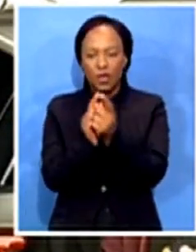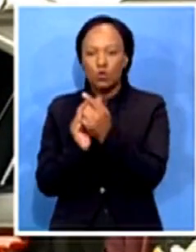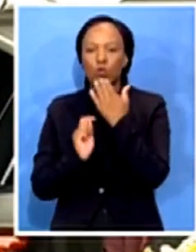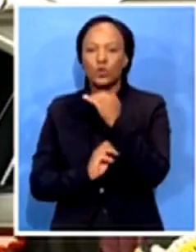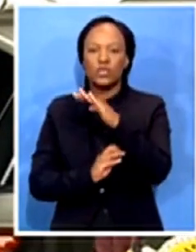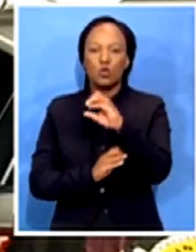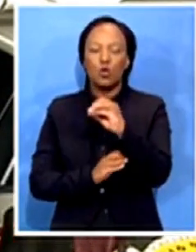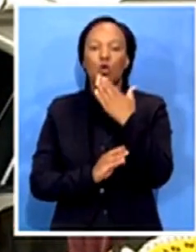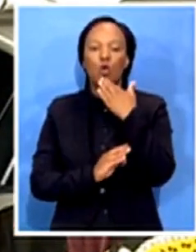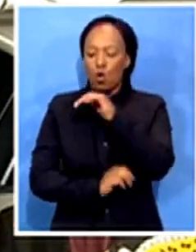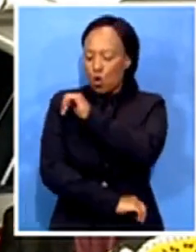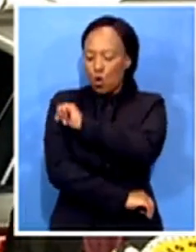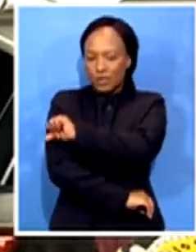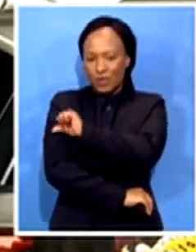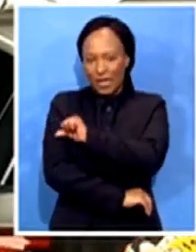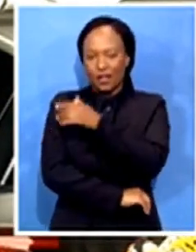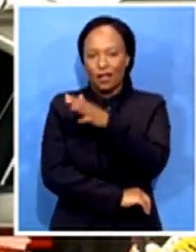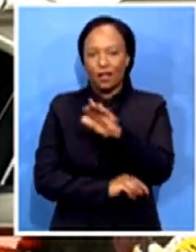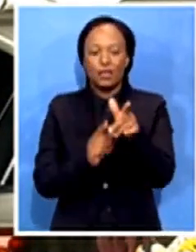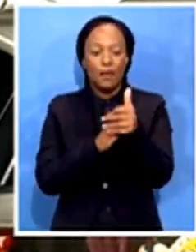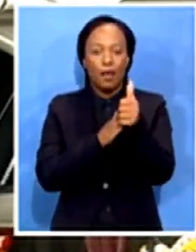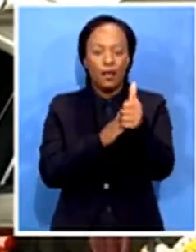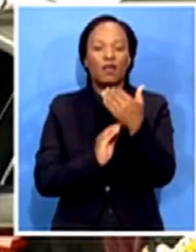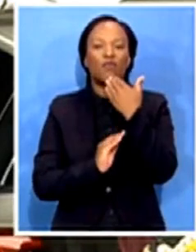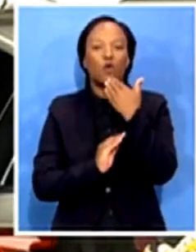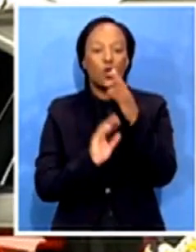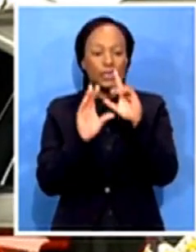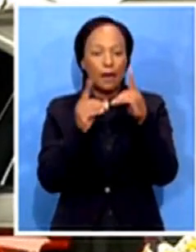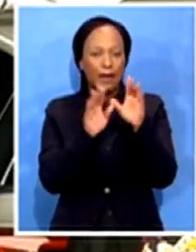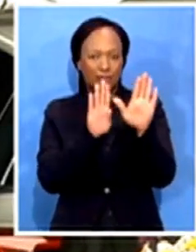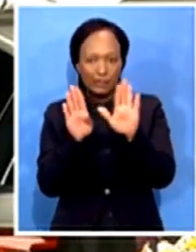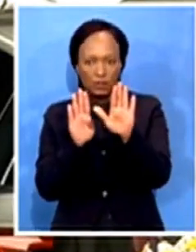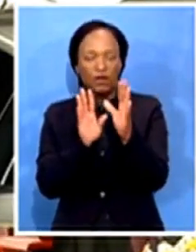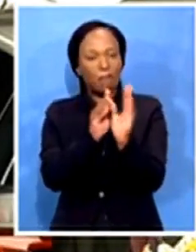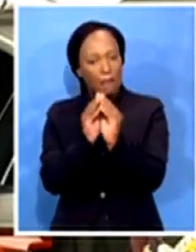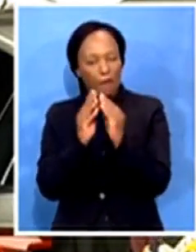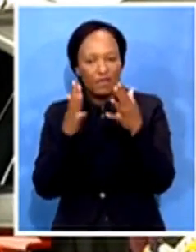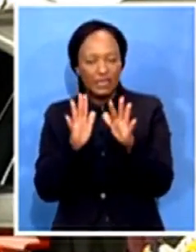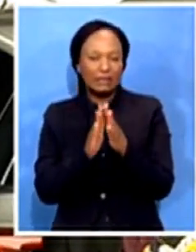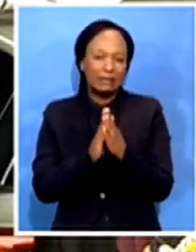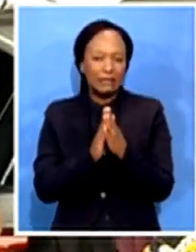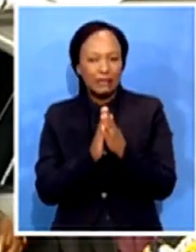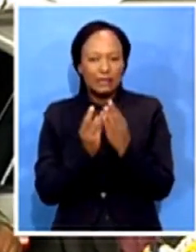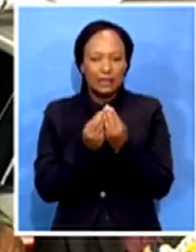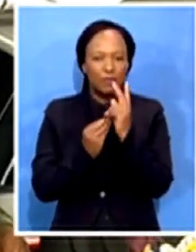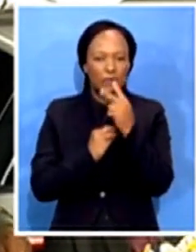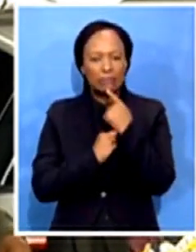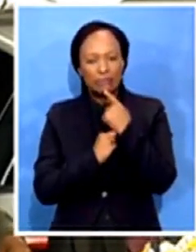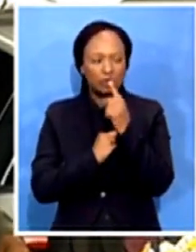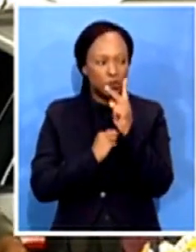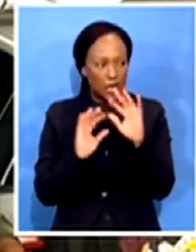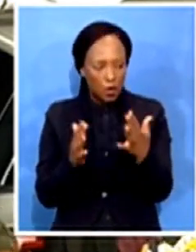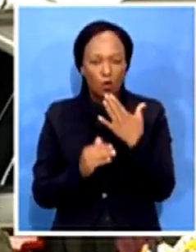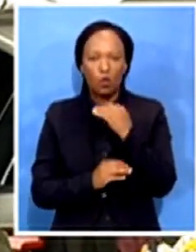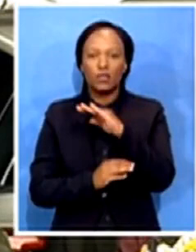leadership of the department to say that that's something we need to manage. The CEO was reporting to me that